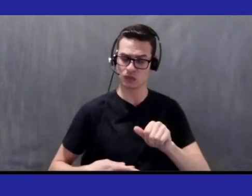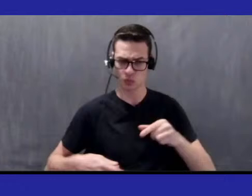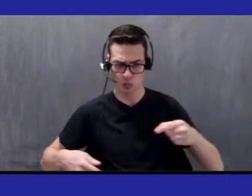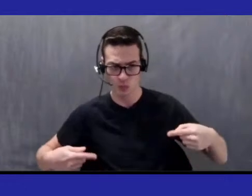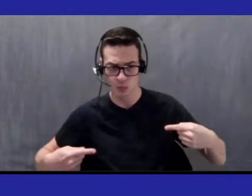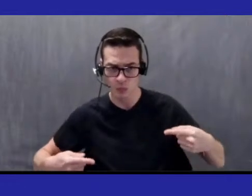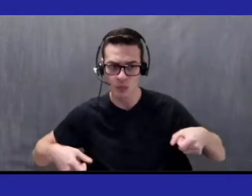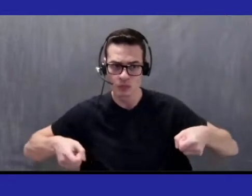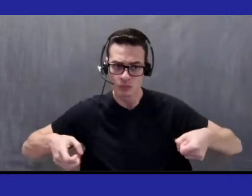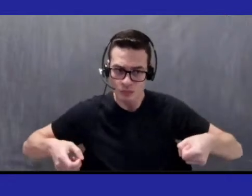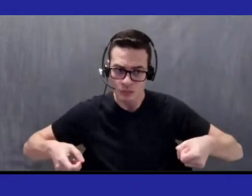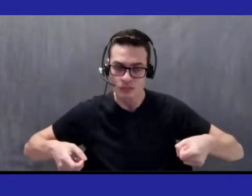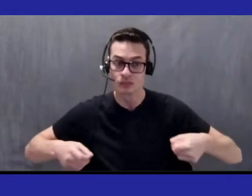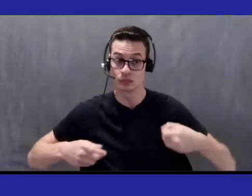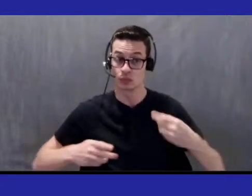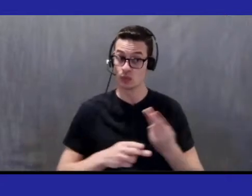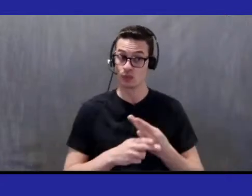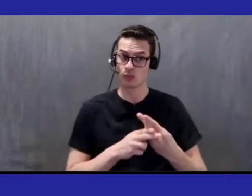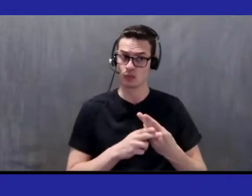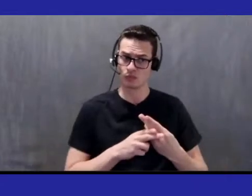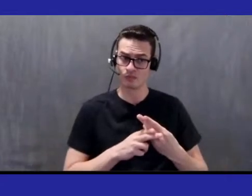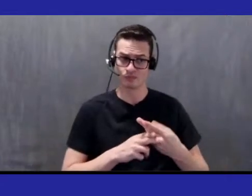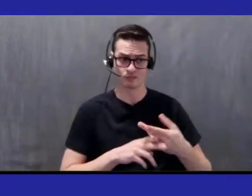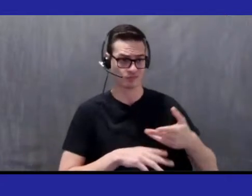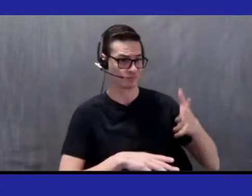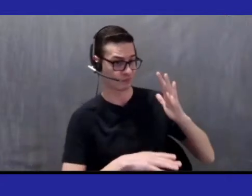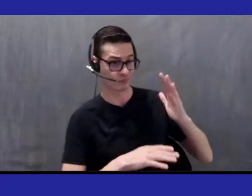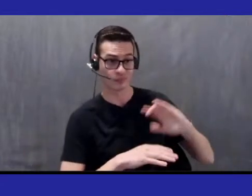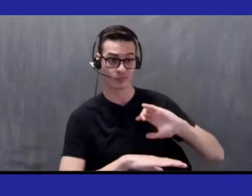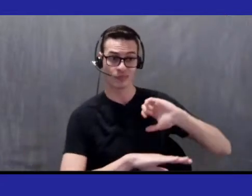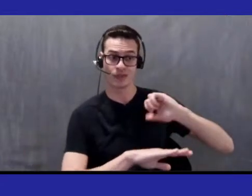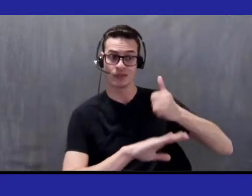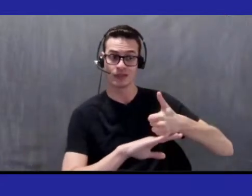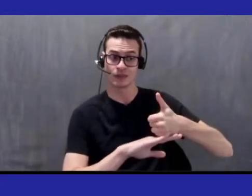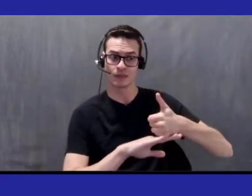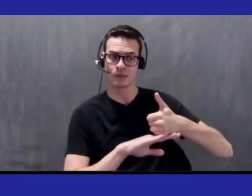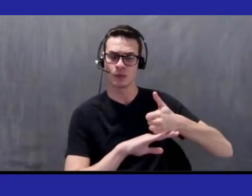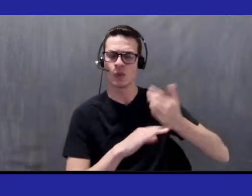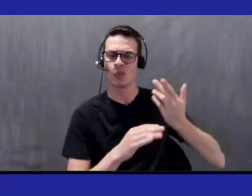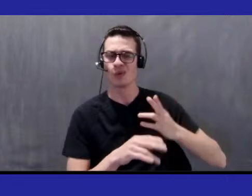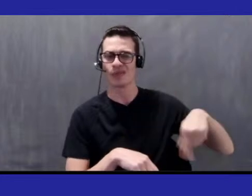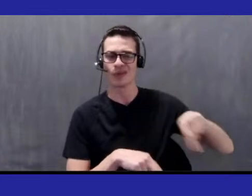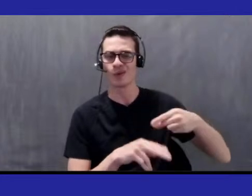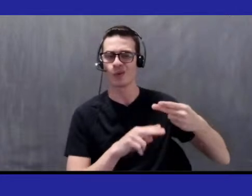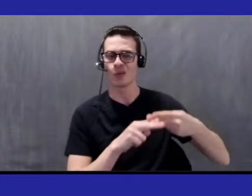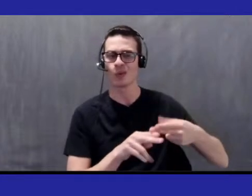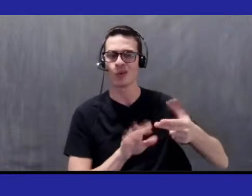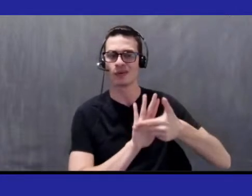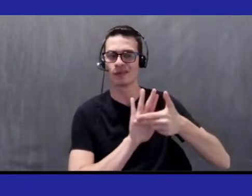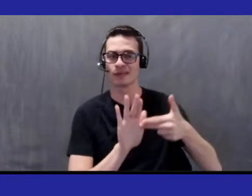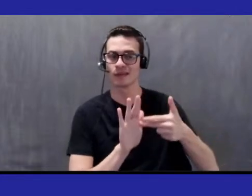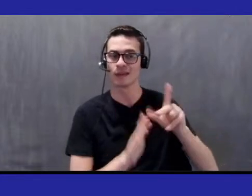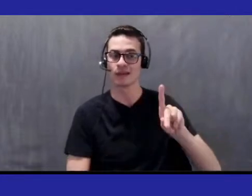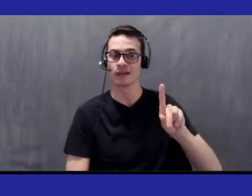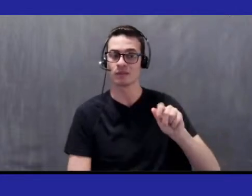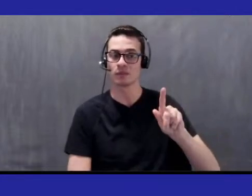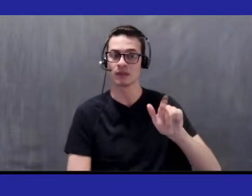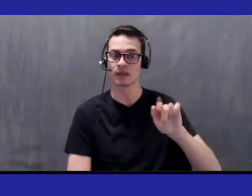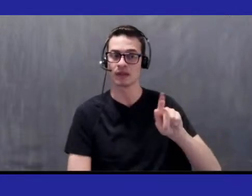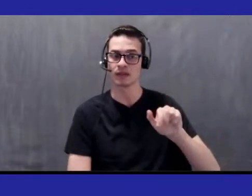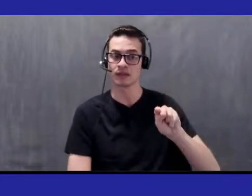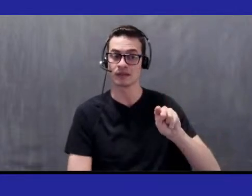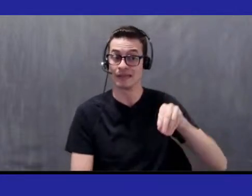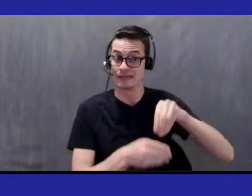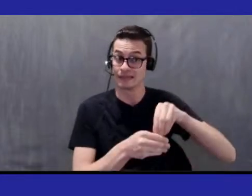have successfully embedded what they're calling disability liaisons in the Woodhull Primary Care Clinic.